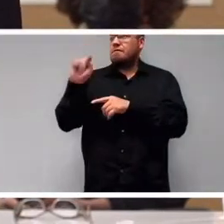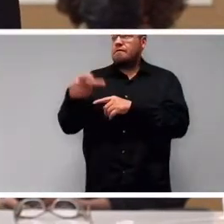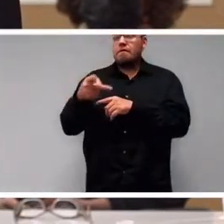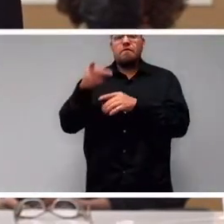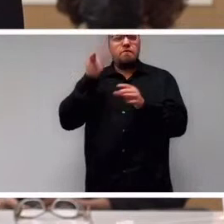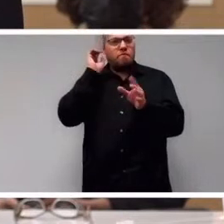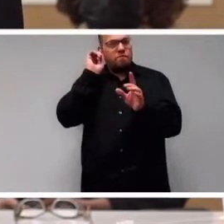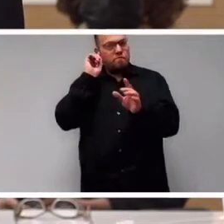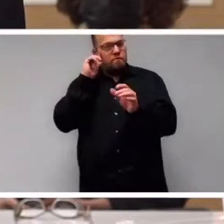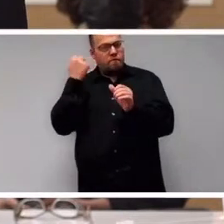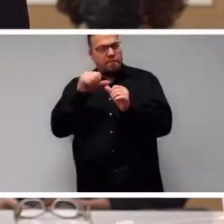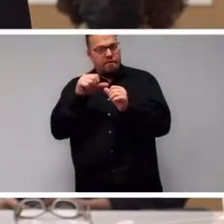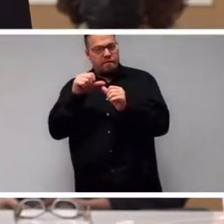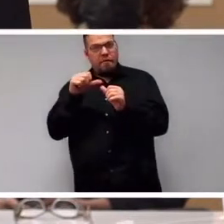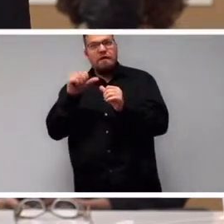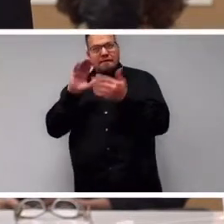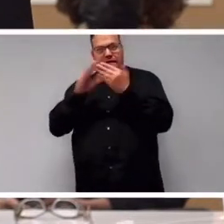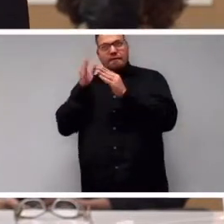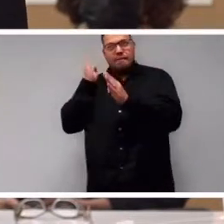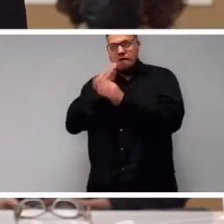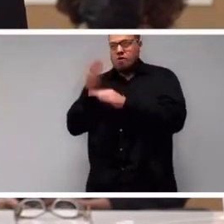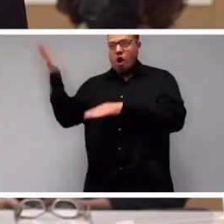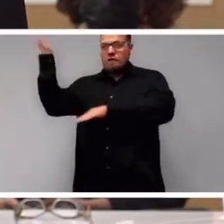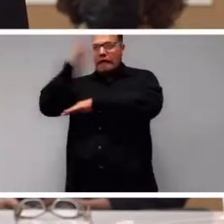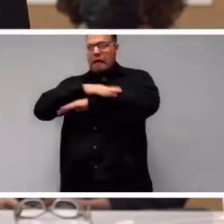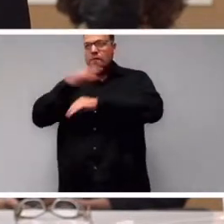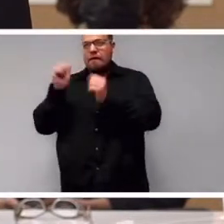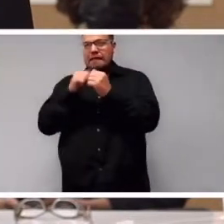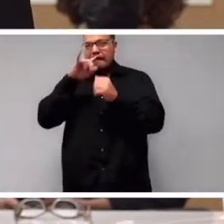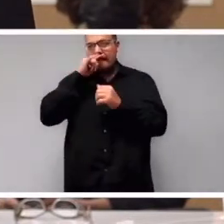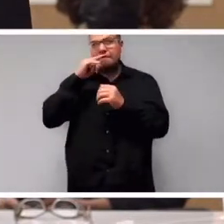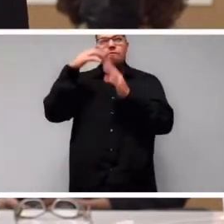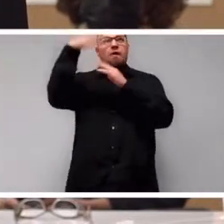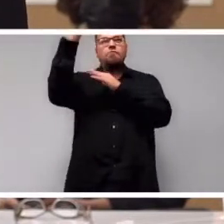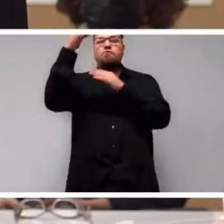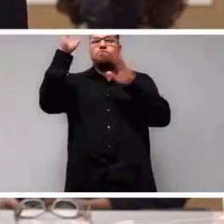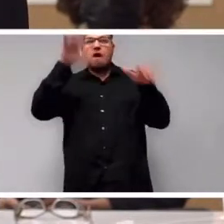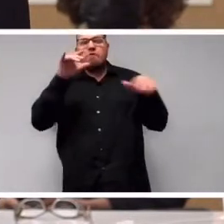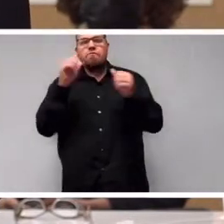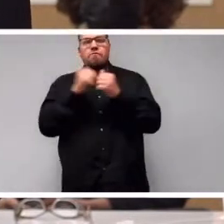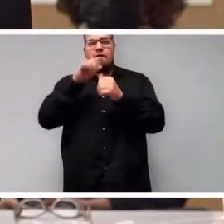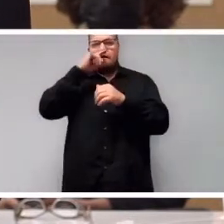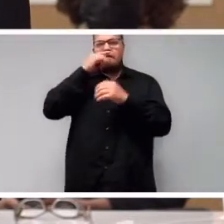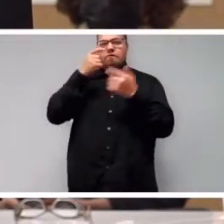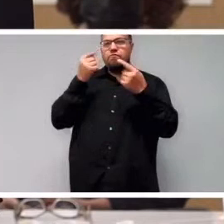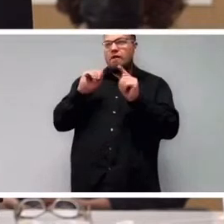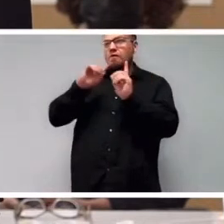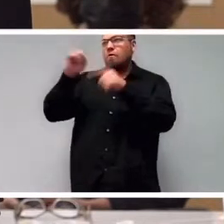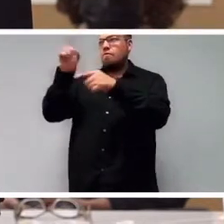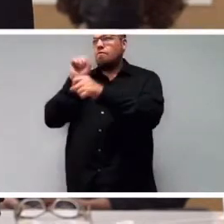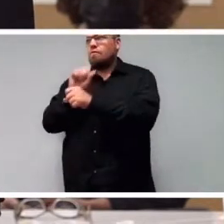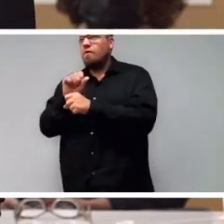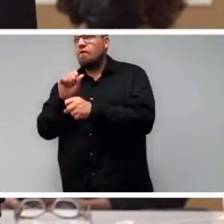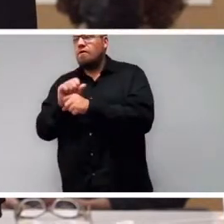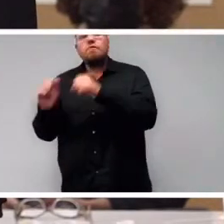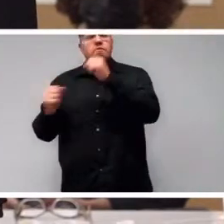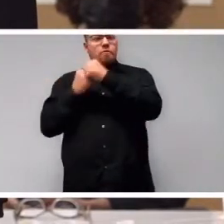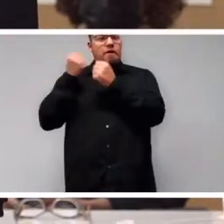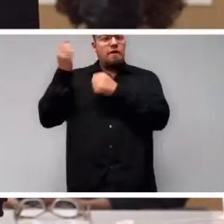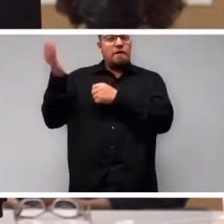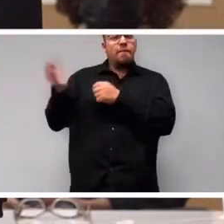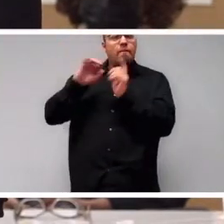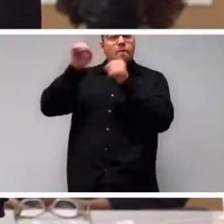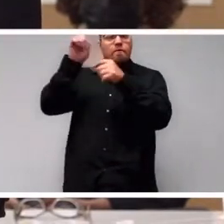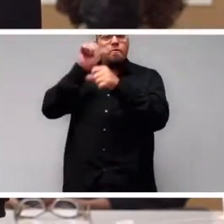you're on a city bus all day with kids, you're out in the rain with kids, when they're trying to get to their work site, you're supporting them getting to their work site. And